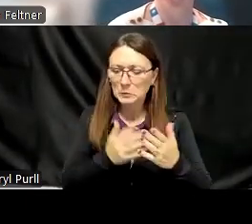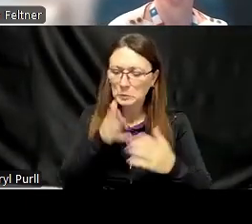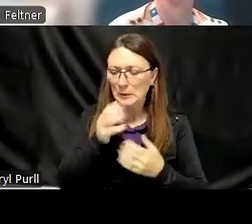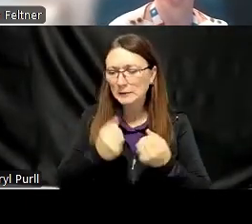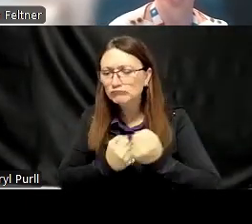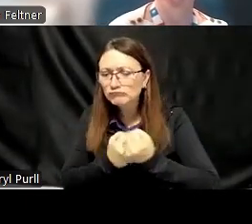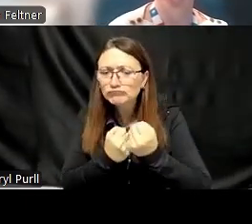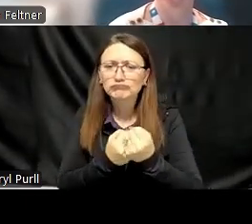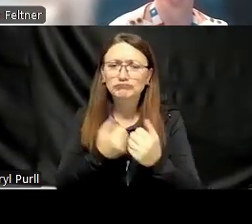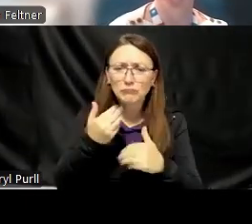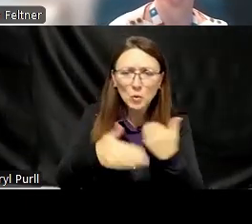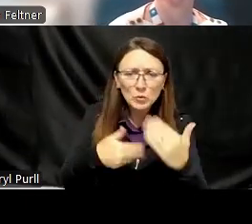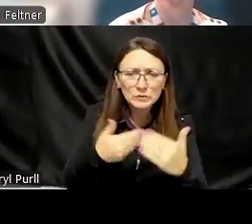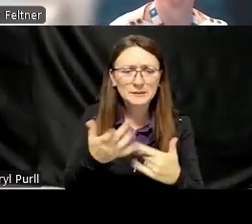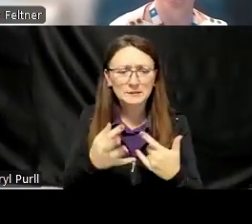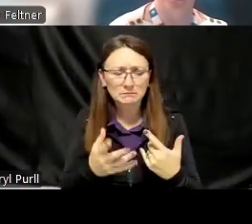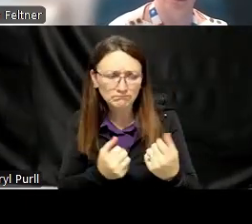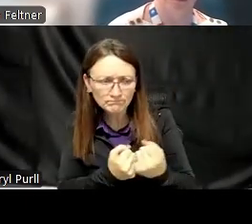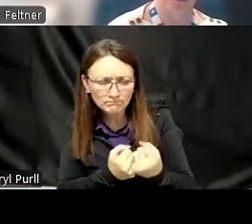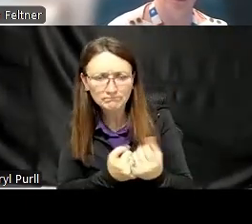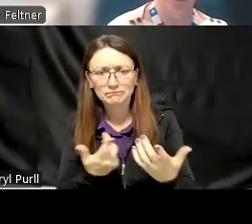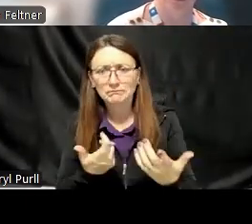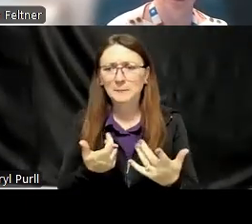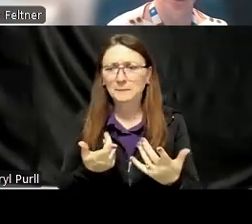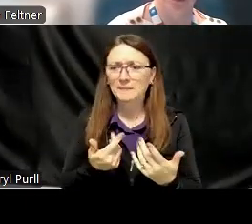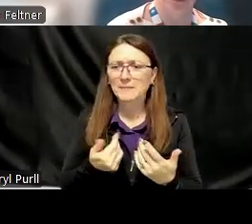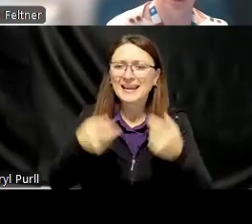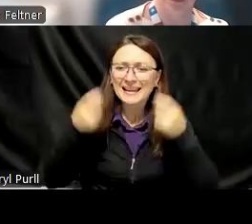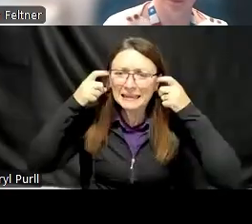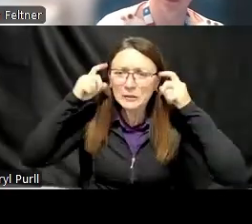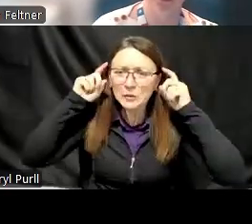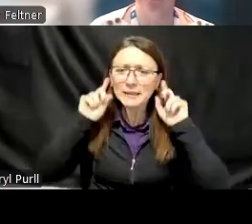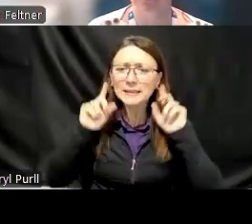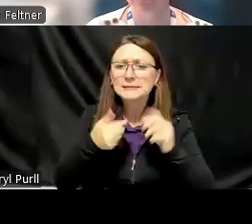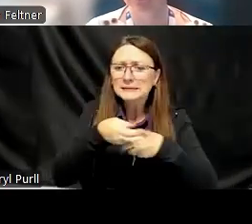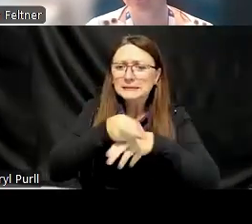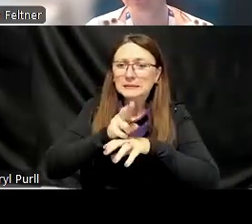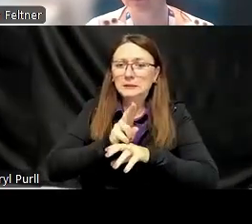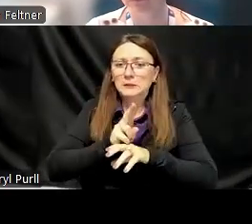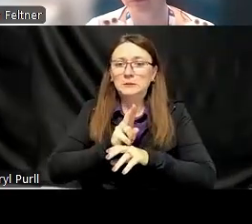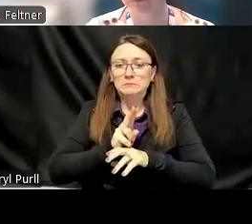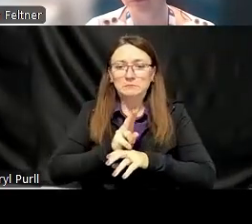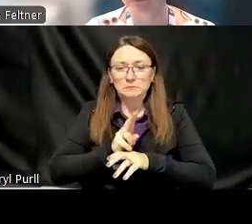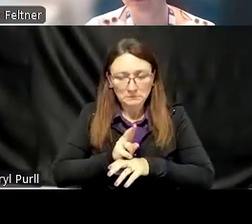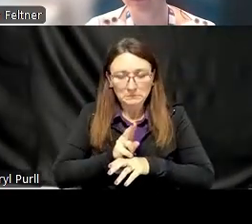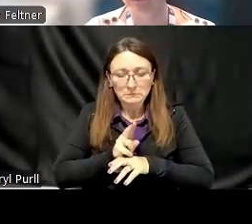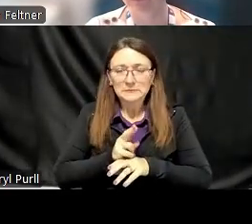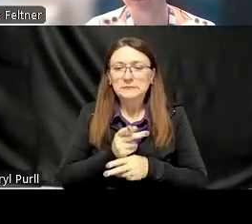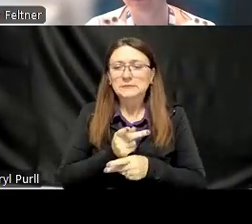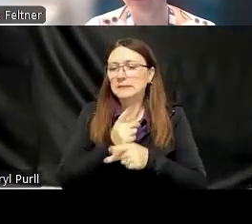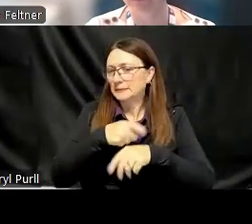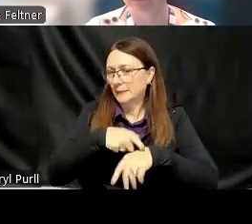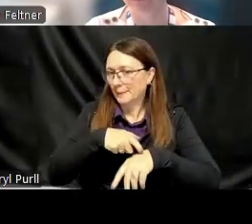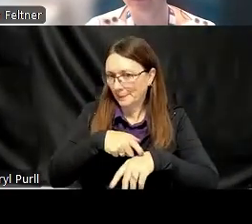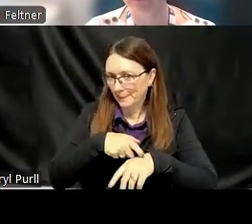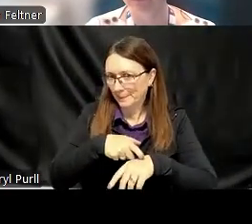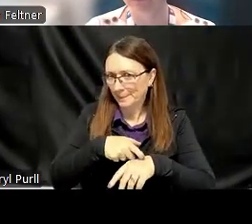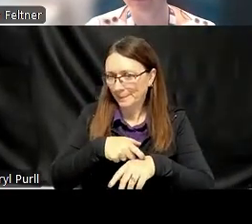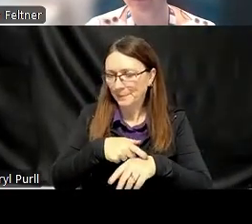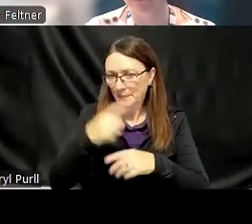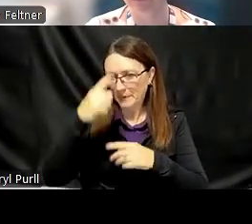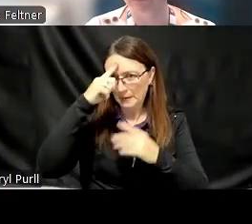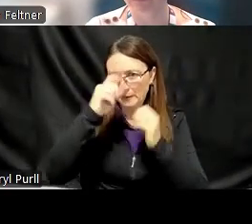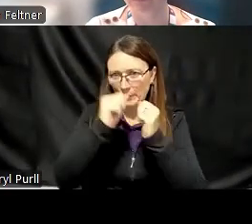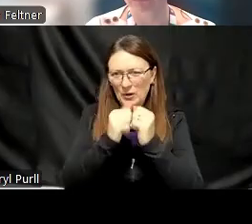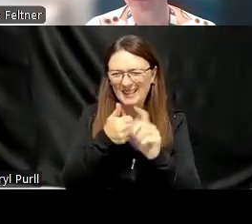the process. Adapting to hearing aids can be a real journey. It can sometimes take the brain a long